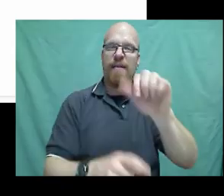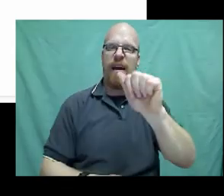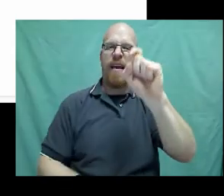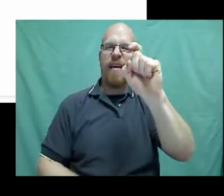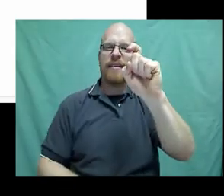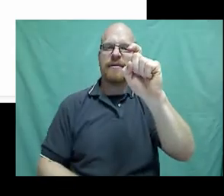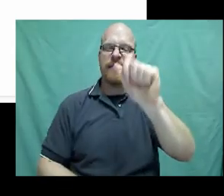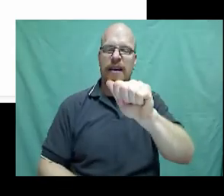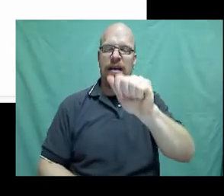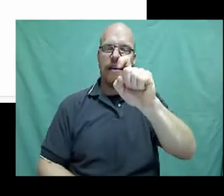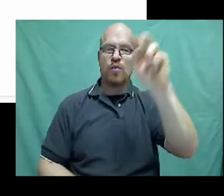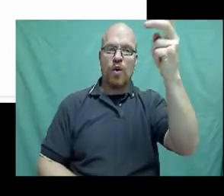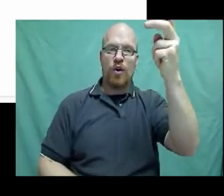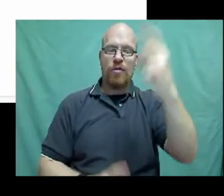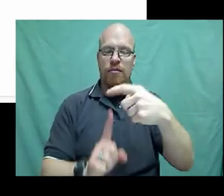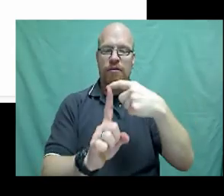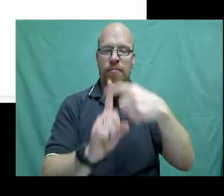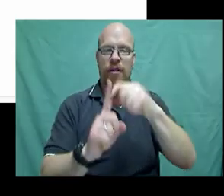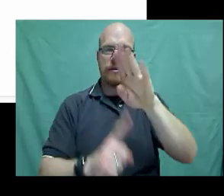Now,